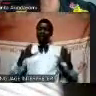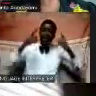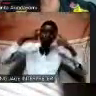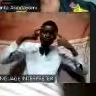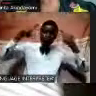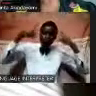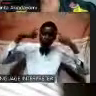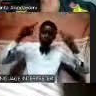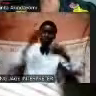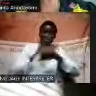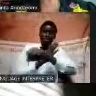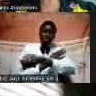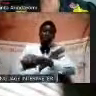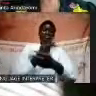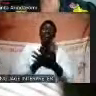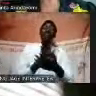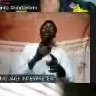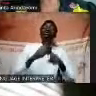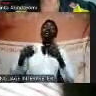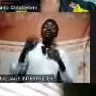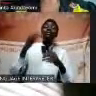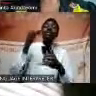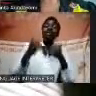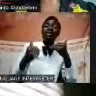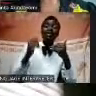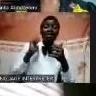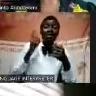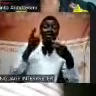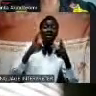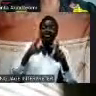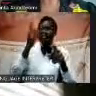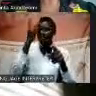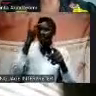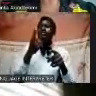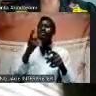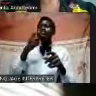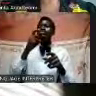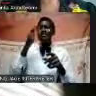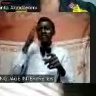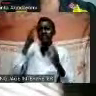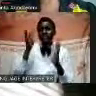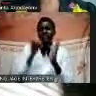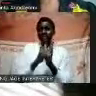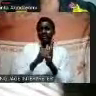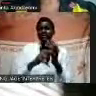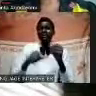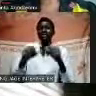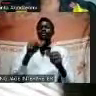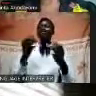day, parents have to realize that it's about management and not treatment. I